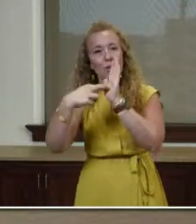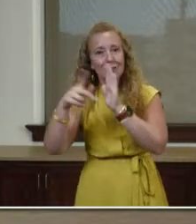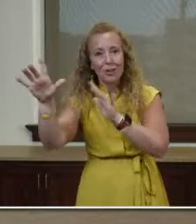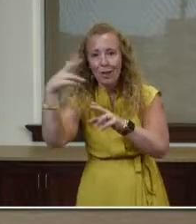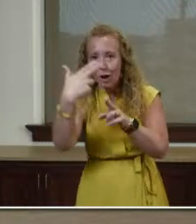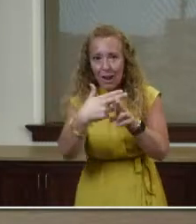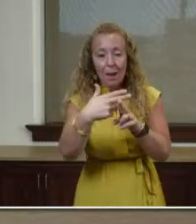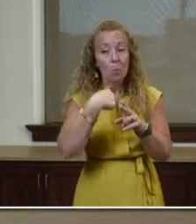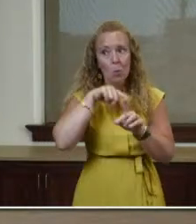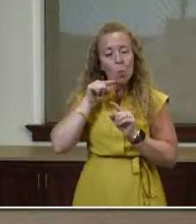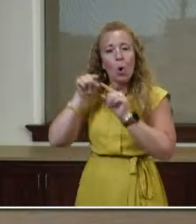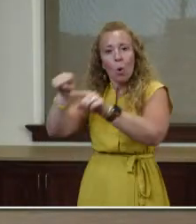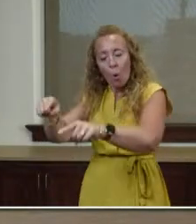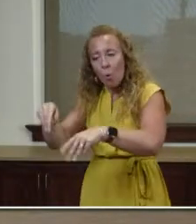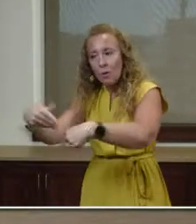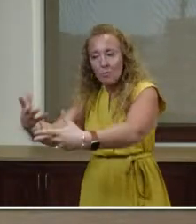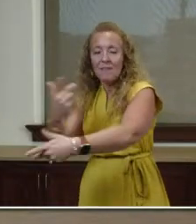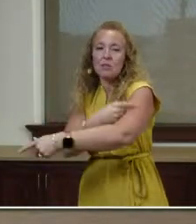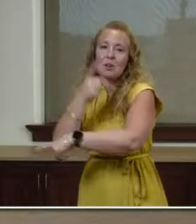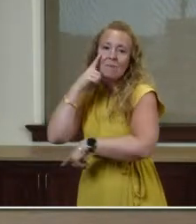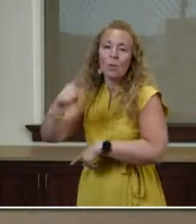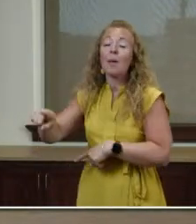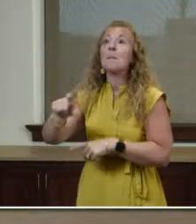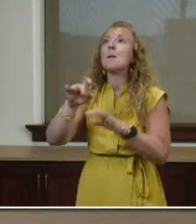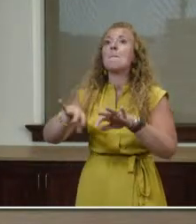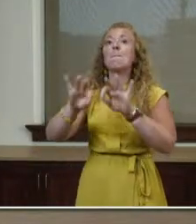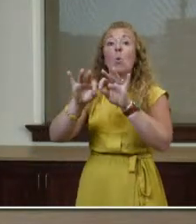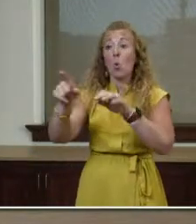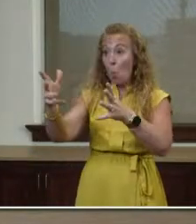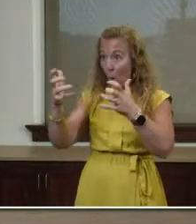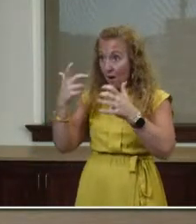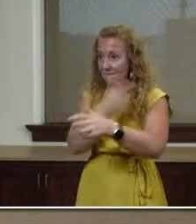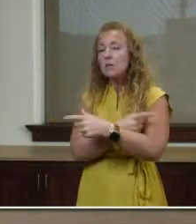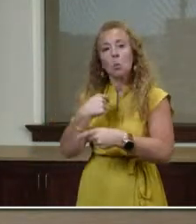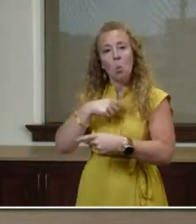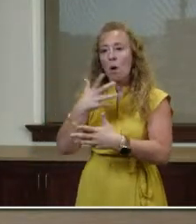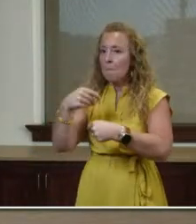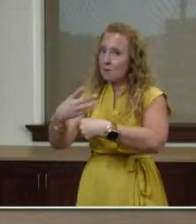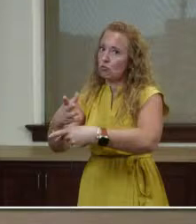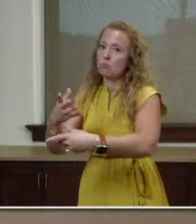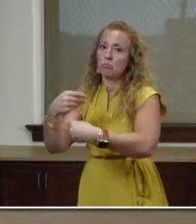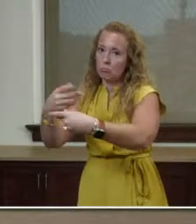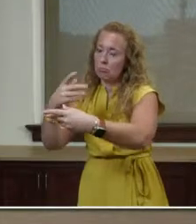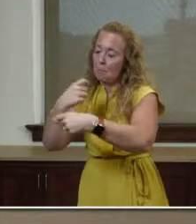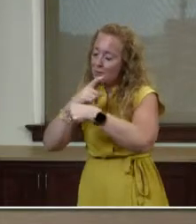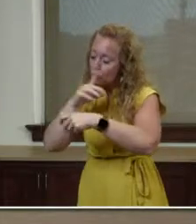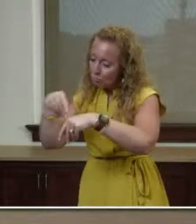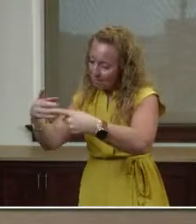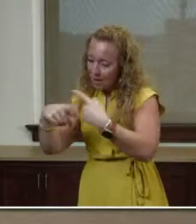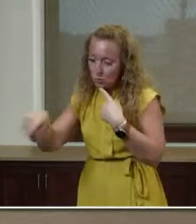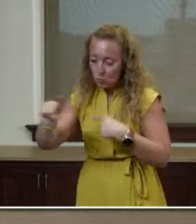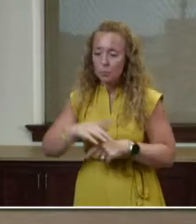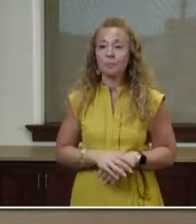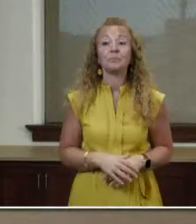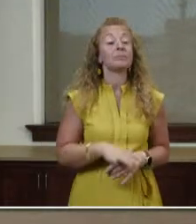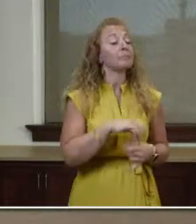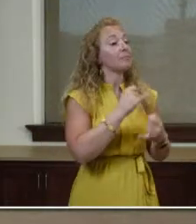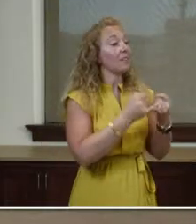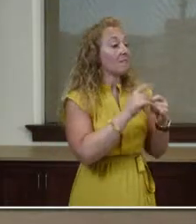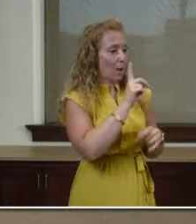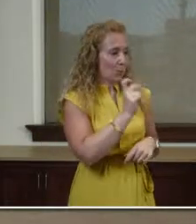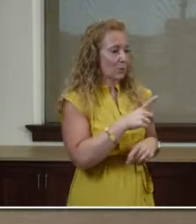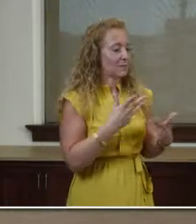the outreach, because we do want to reach everyone and anyone who wants a vaccine. Thank you. That was the final